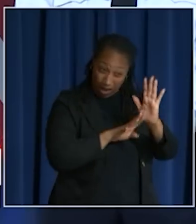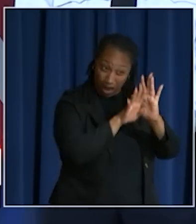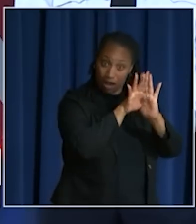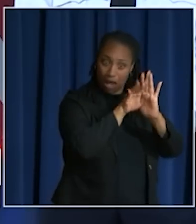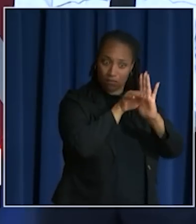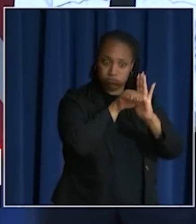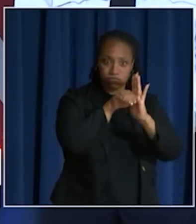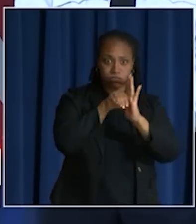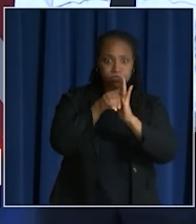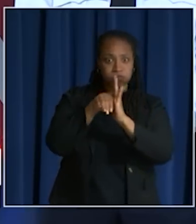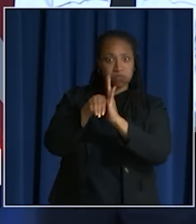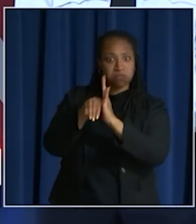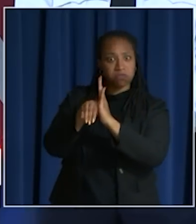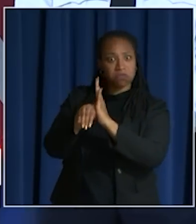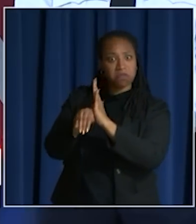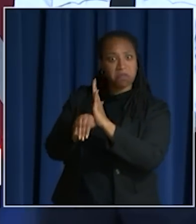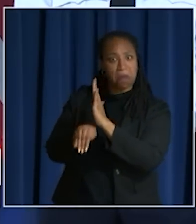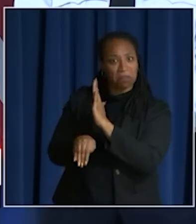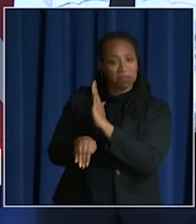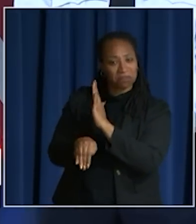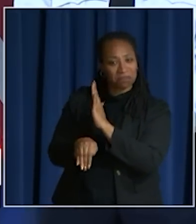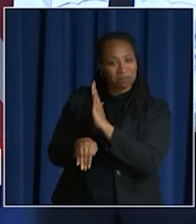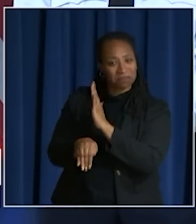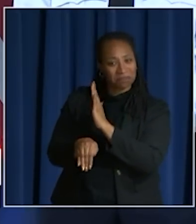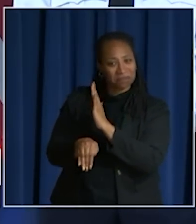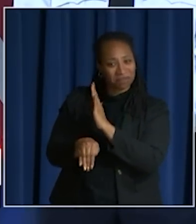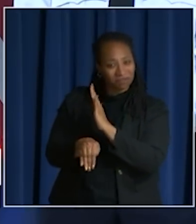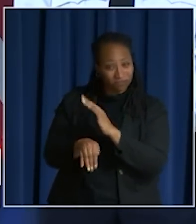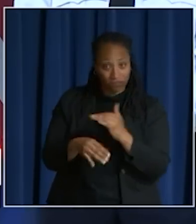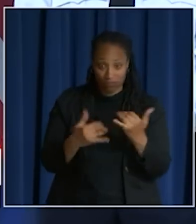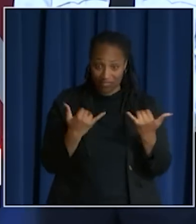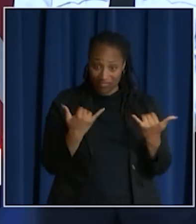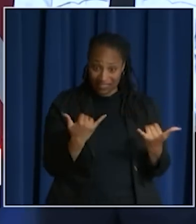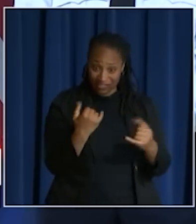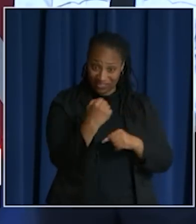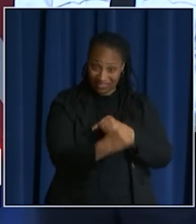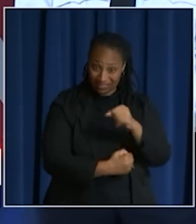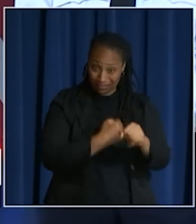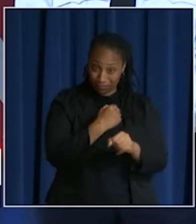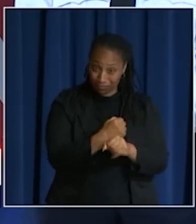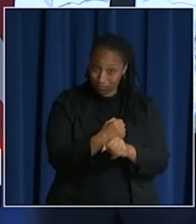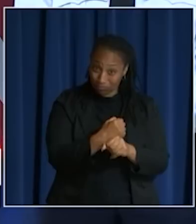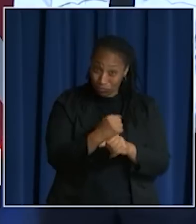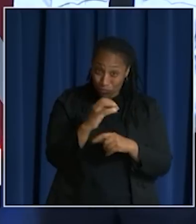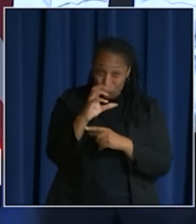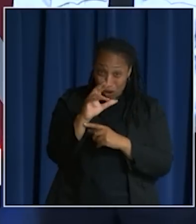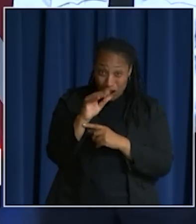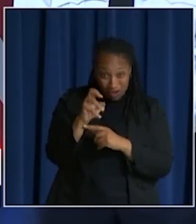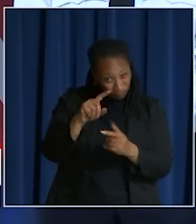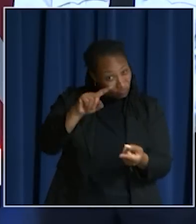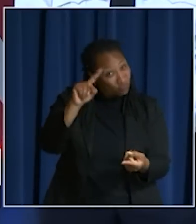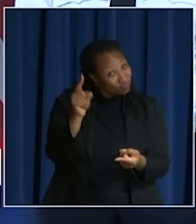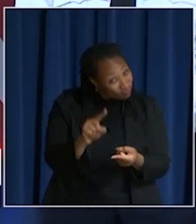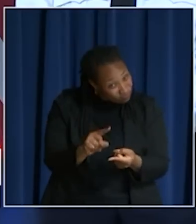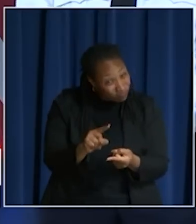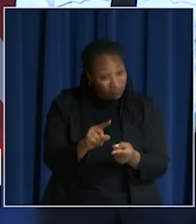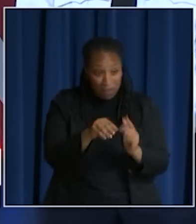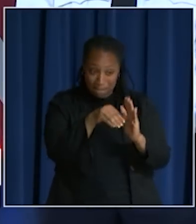This year, crime isn't just down from 2023, it's also down